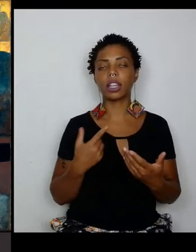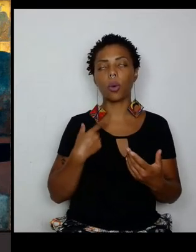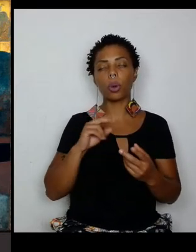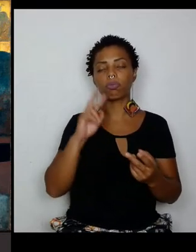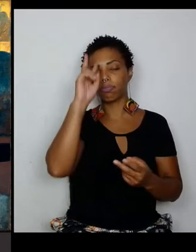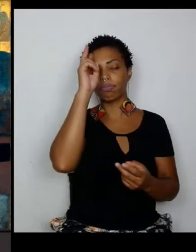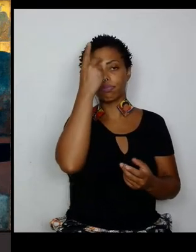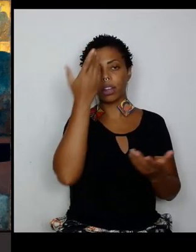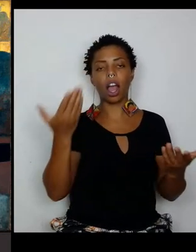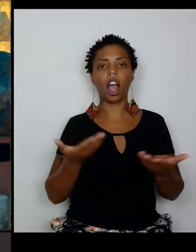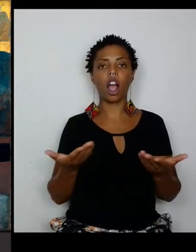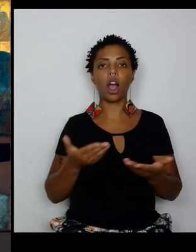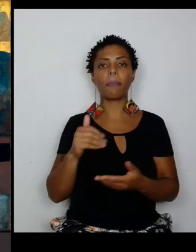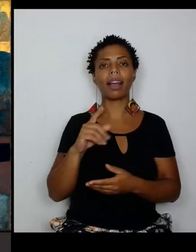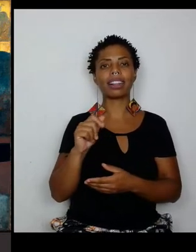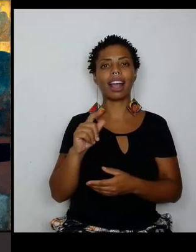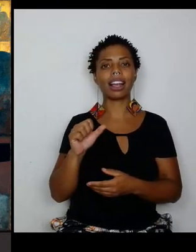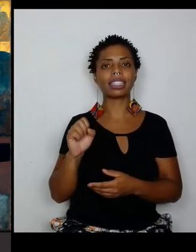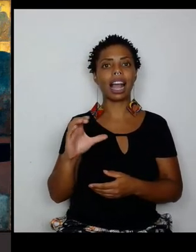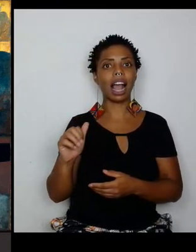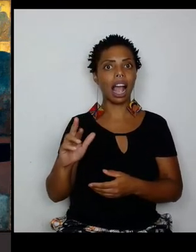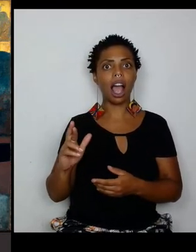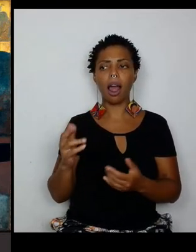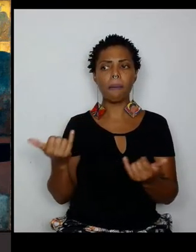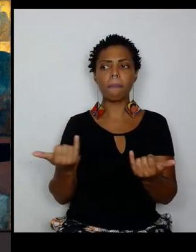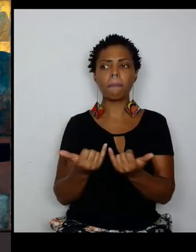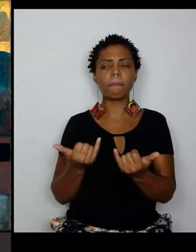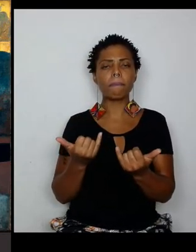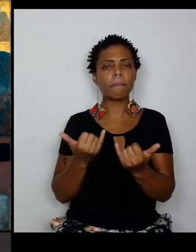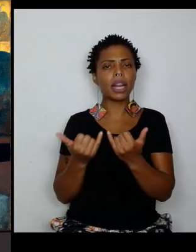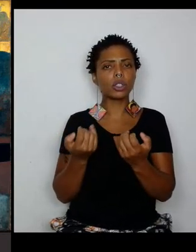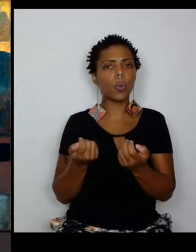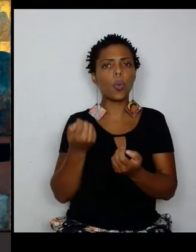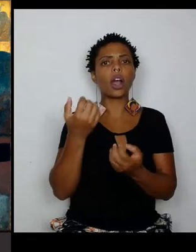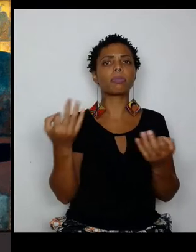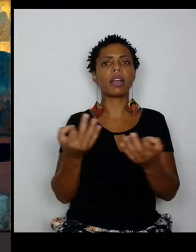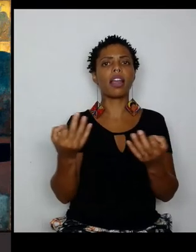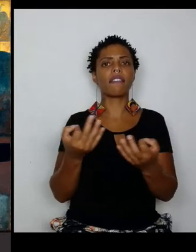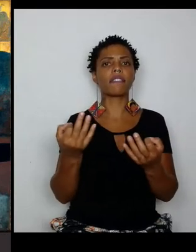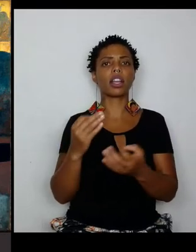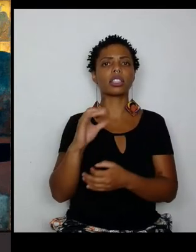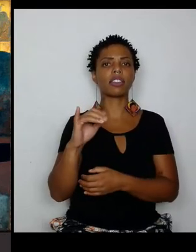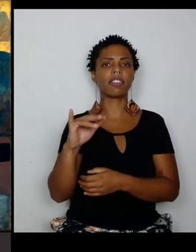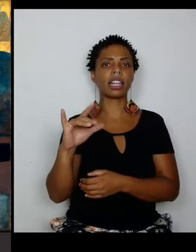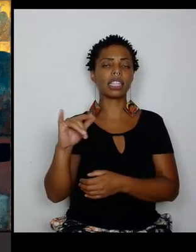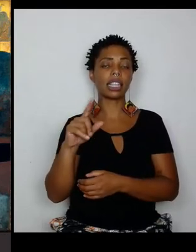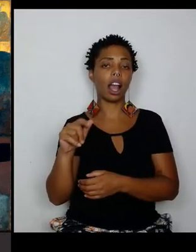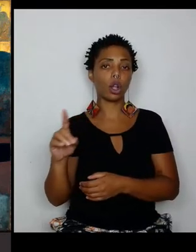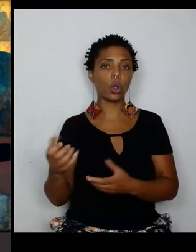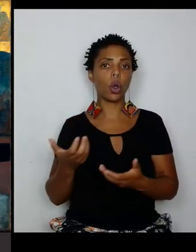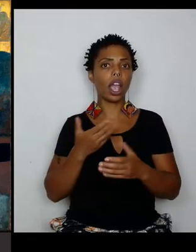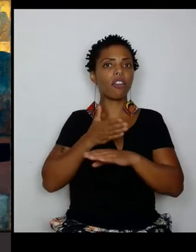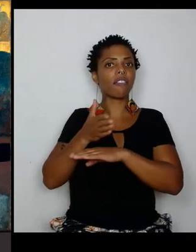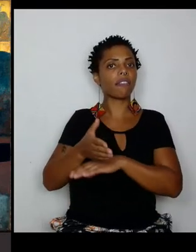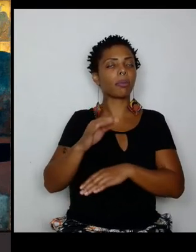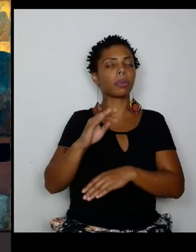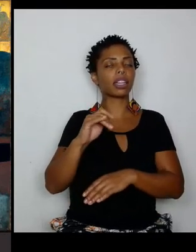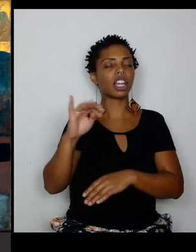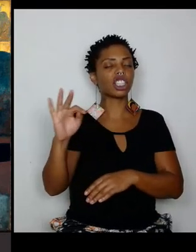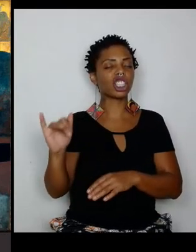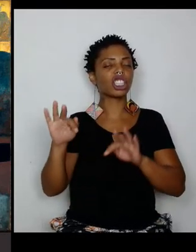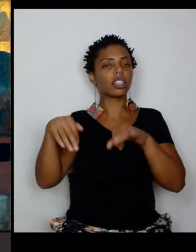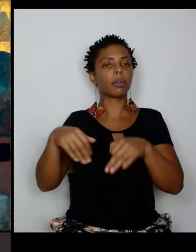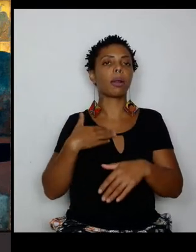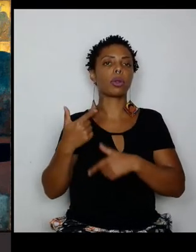world i want to go to tahiti and finish my existence there i believe that the art which you like so much today is only the germ of what will be